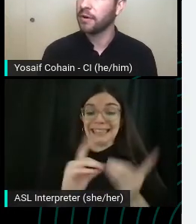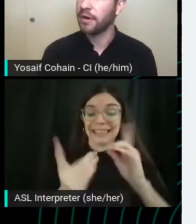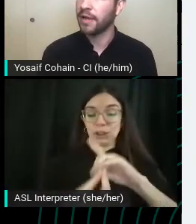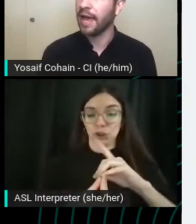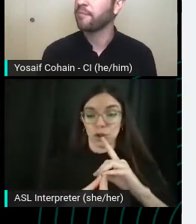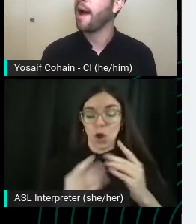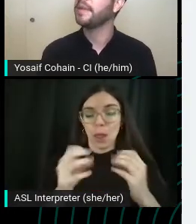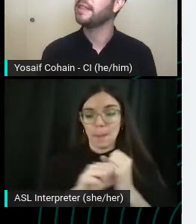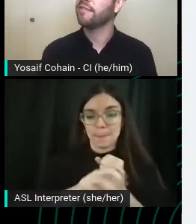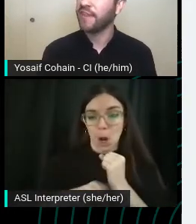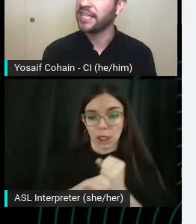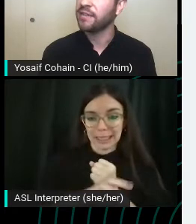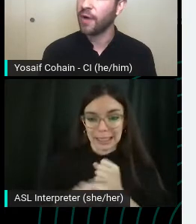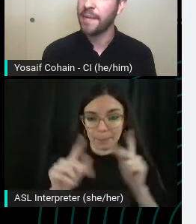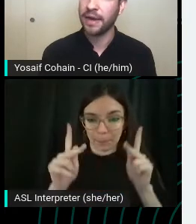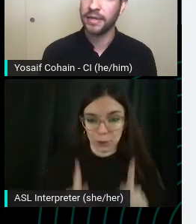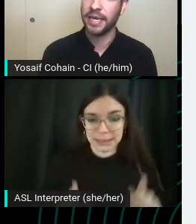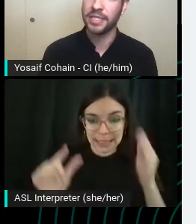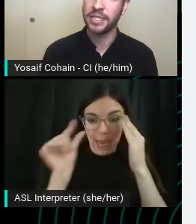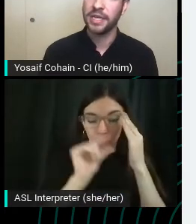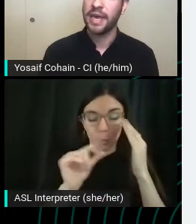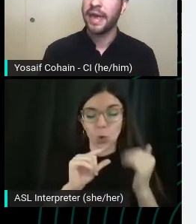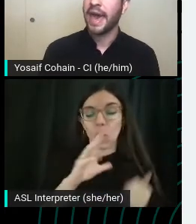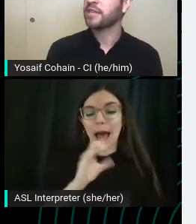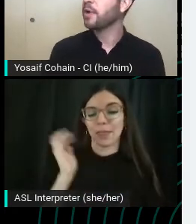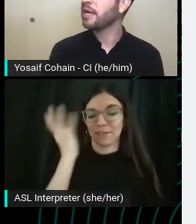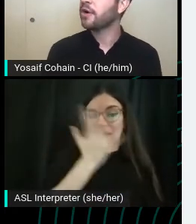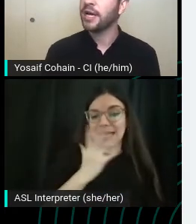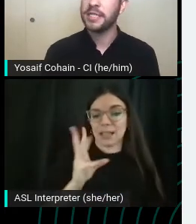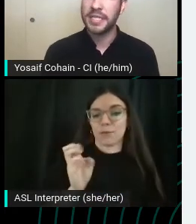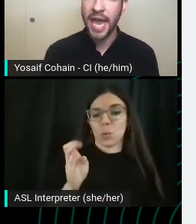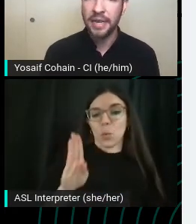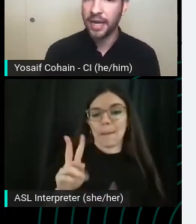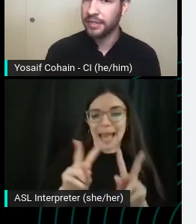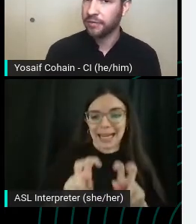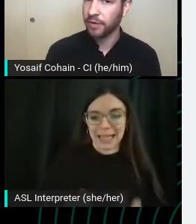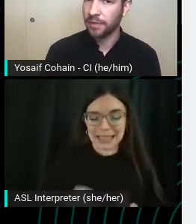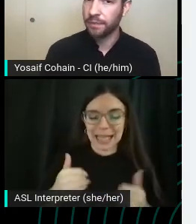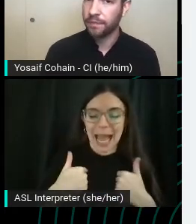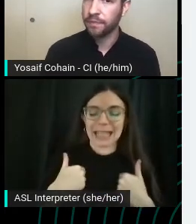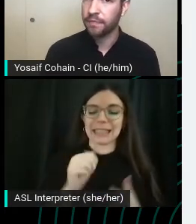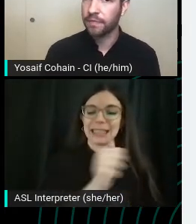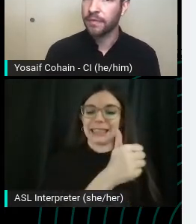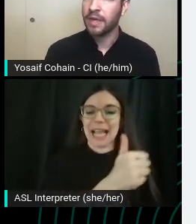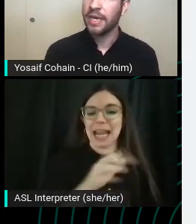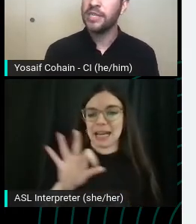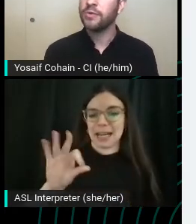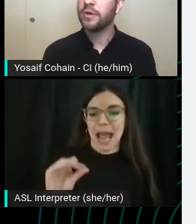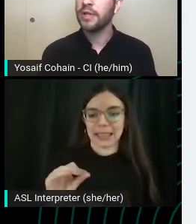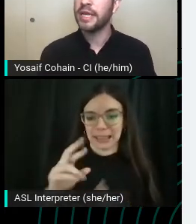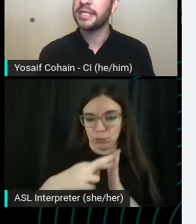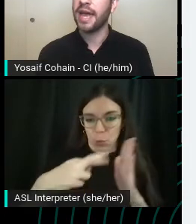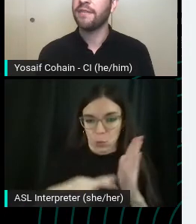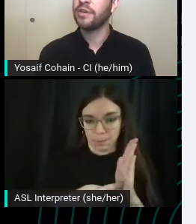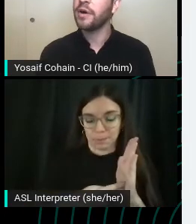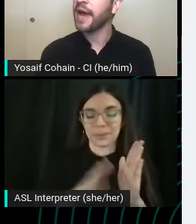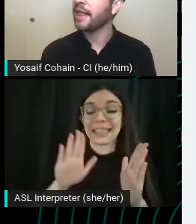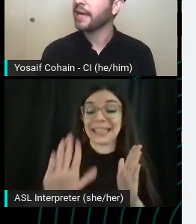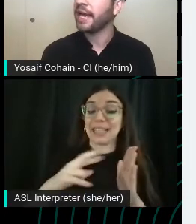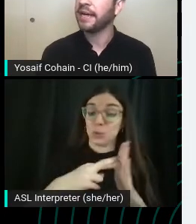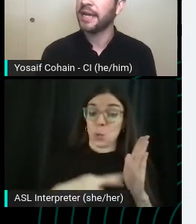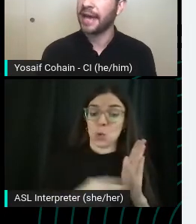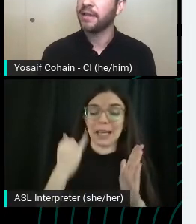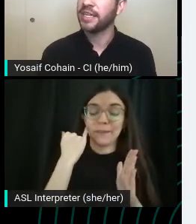at Google and probably the face of web analytics, has what he calls the 10-90 rule. His rule is that if you